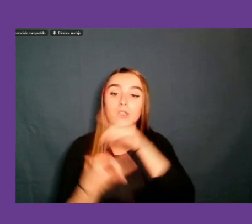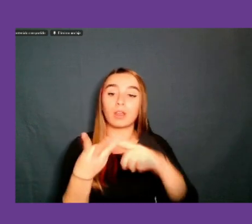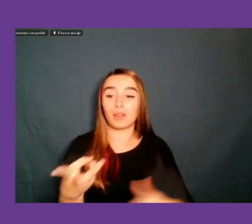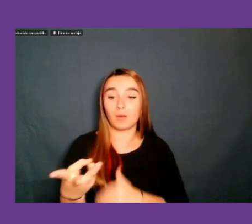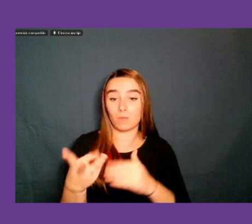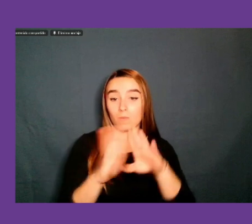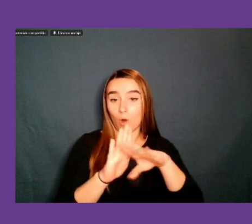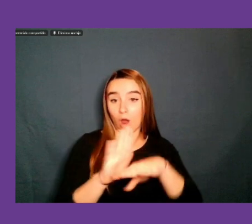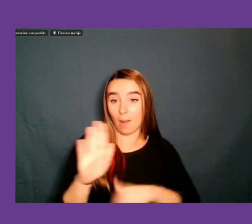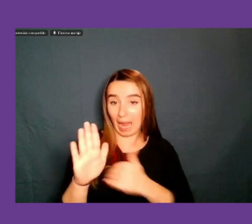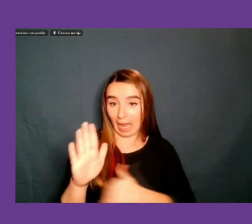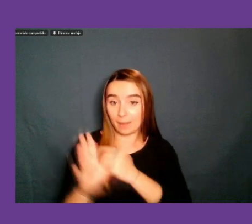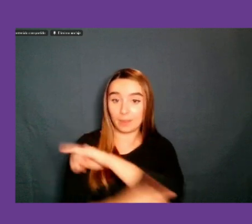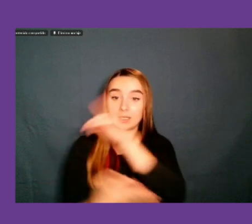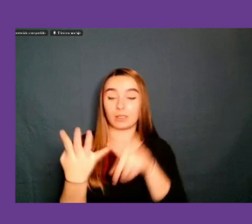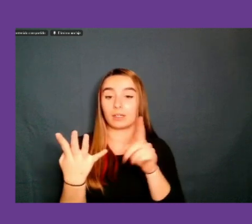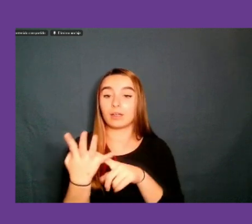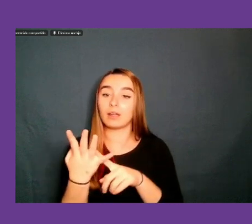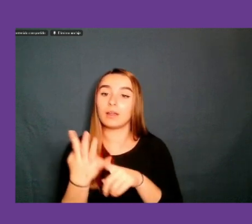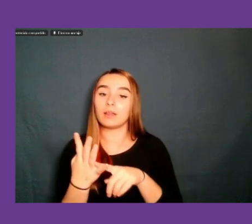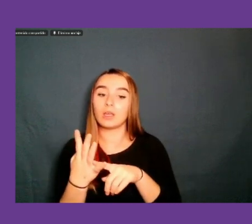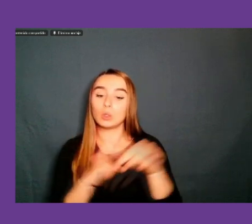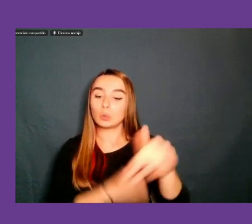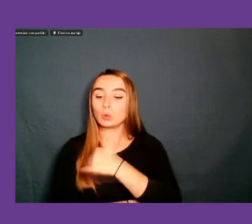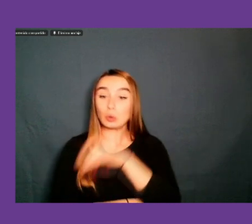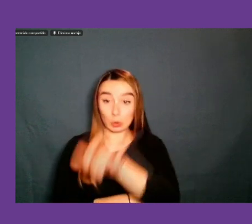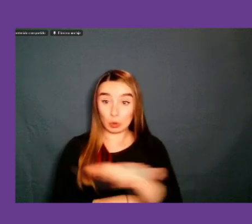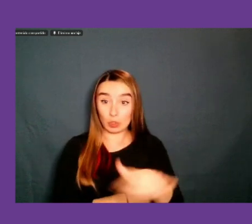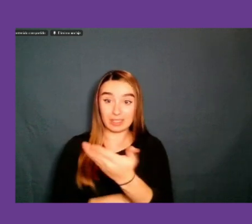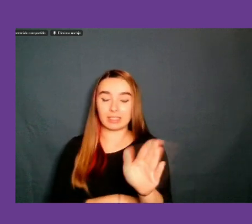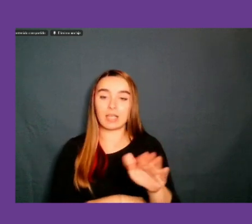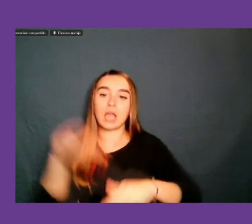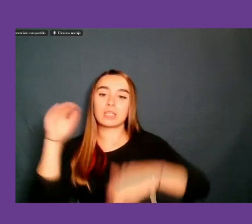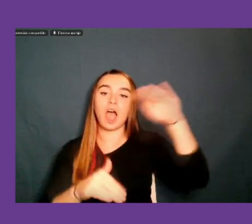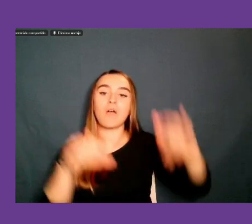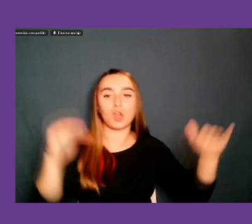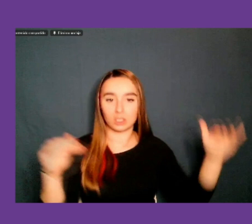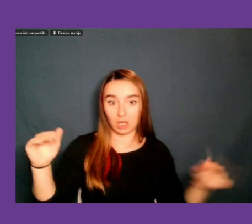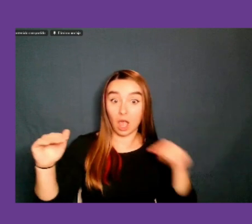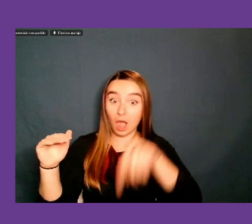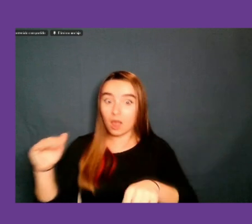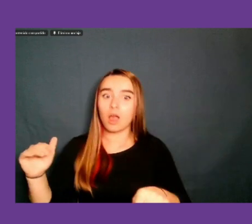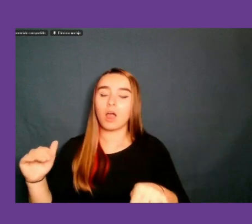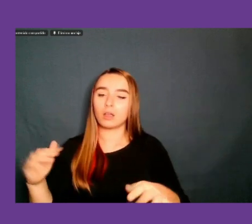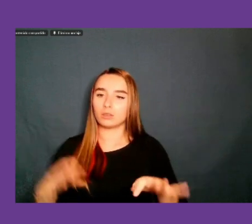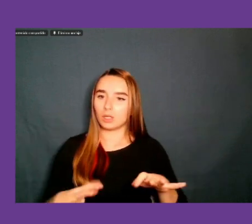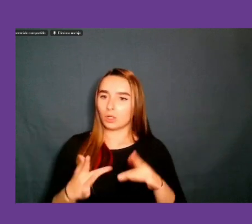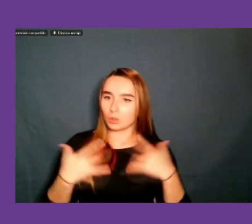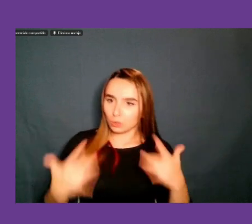of students. This is what is interesting with this standard. So I will have an overview on